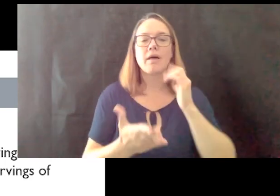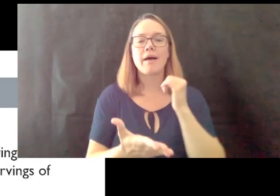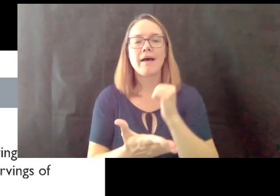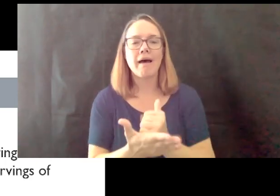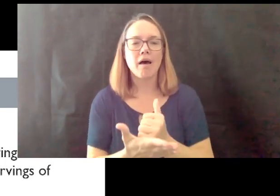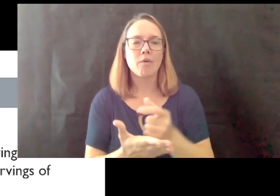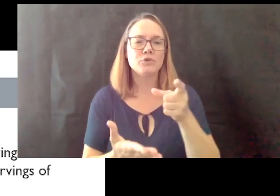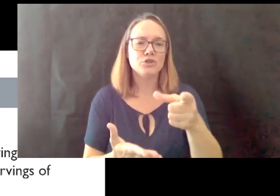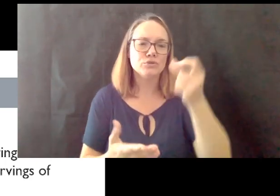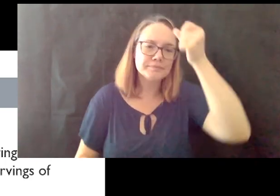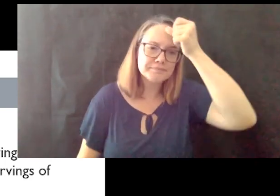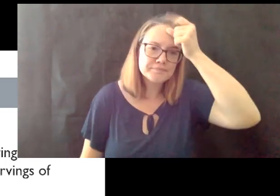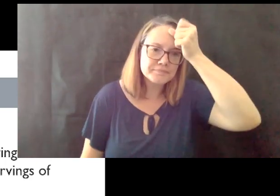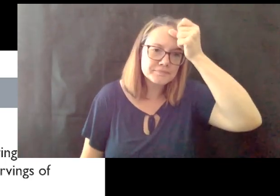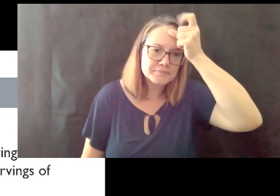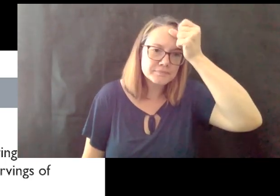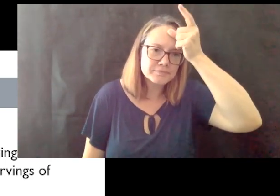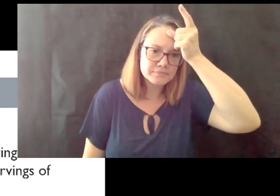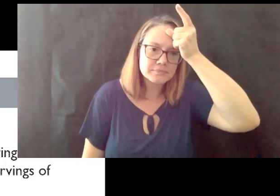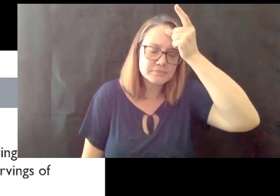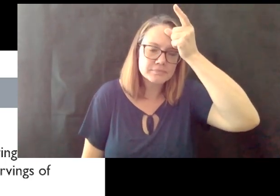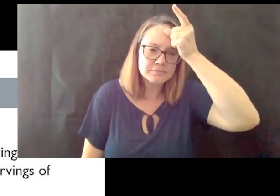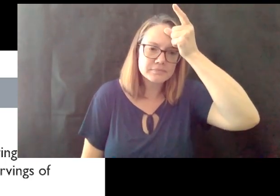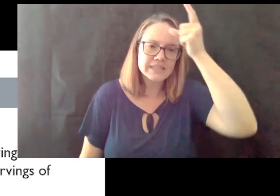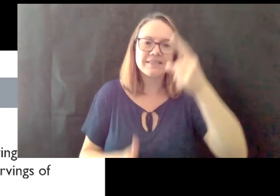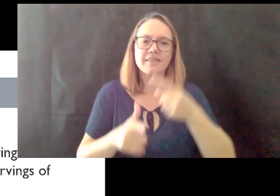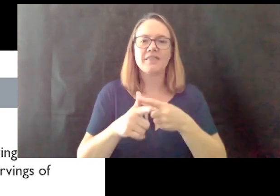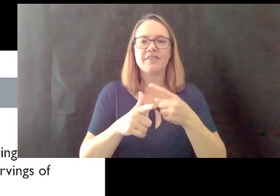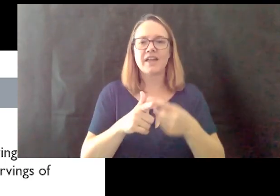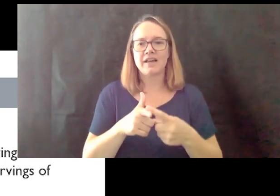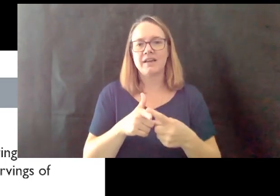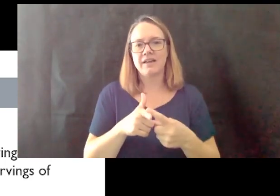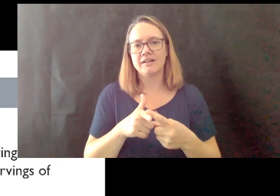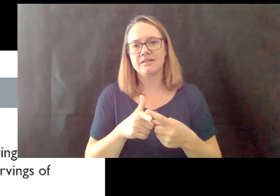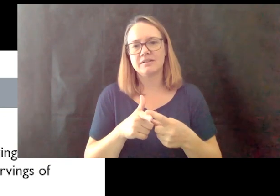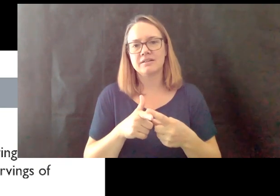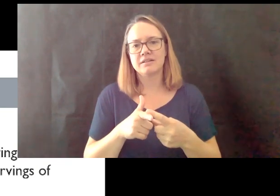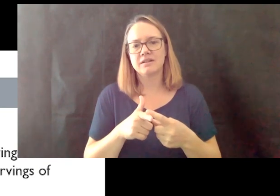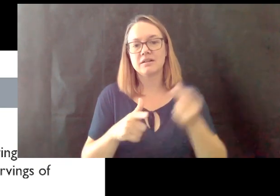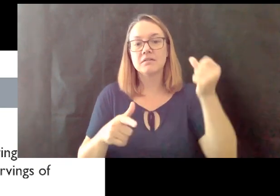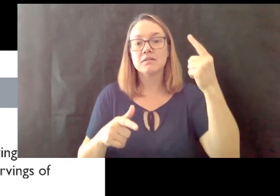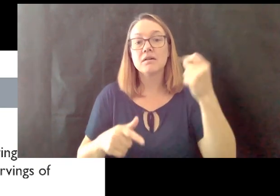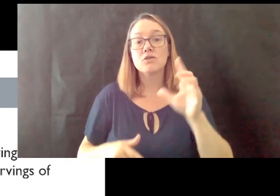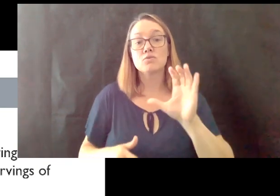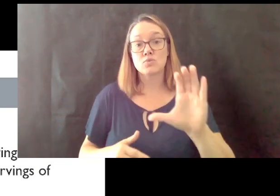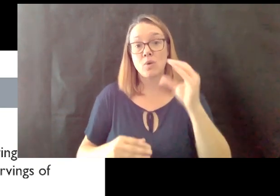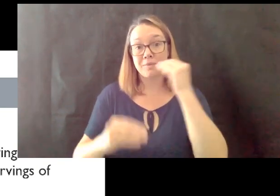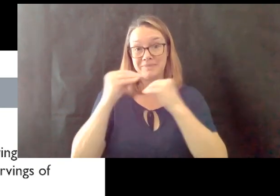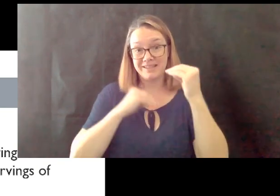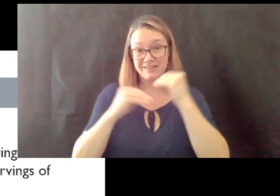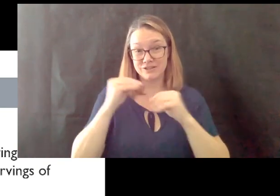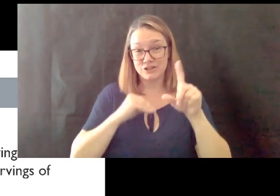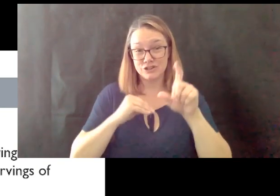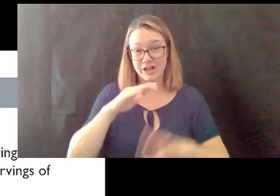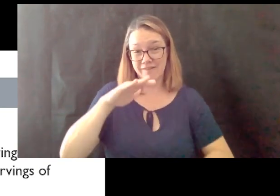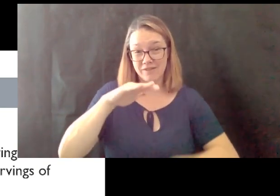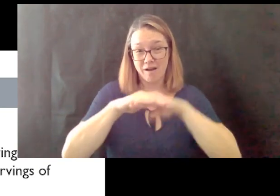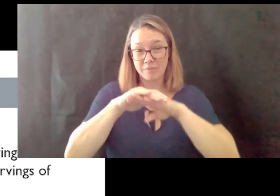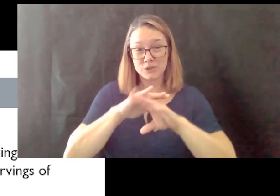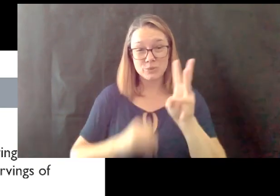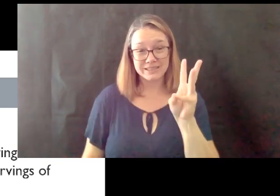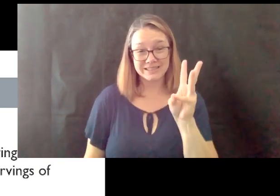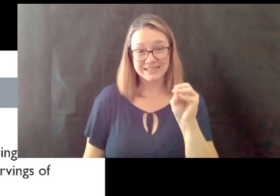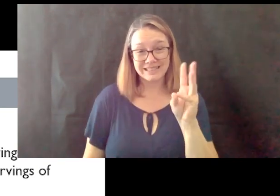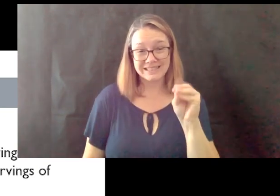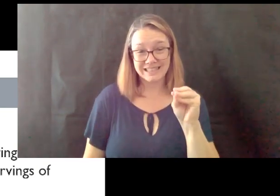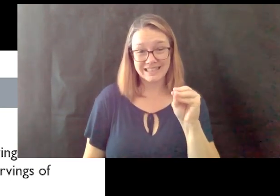fall is going to help give you an idea. And then put that into perspective, knowing that your meals should only contain 45